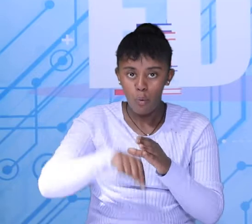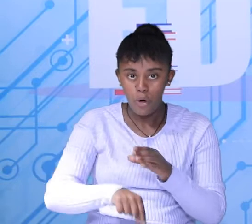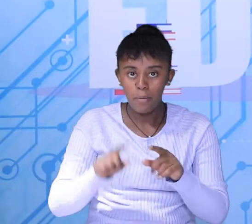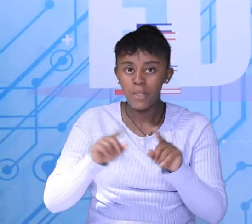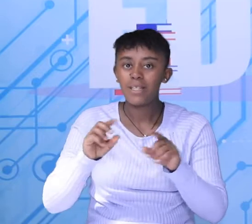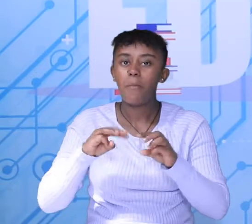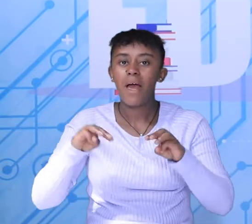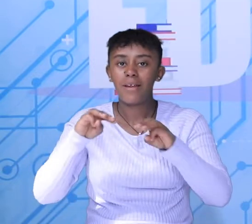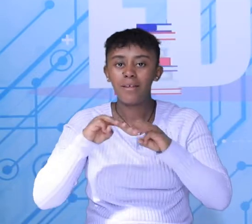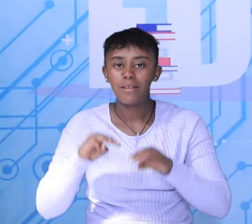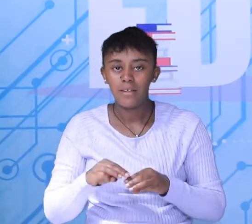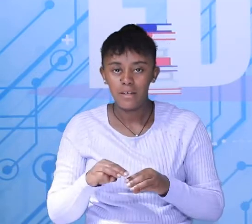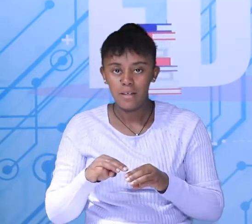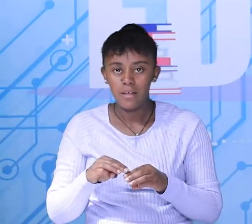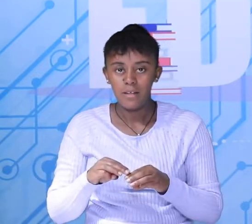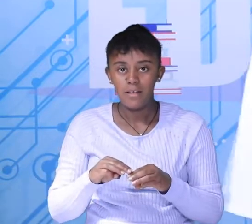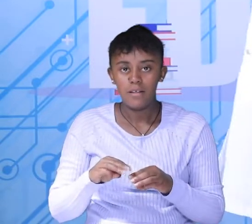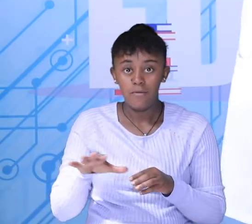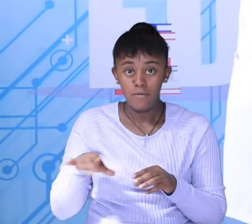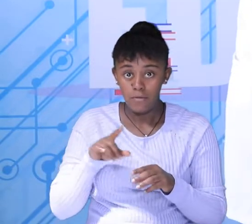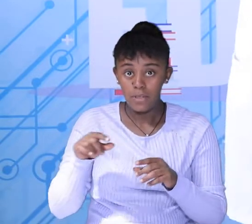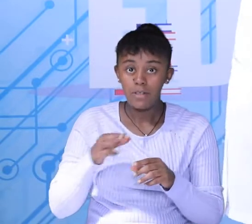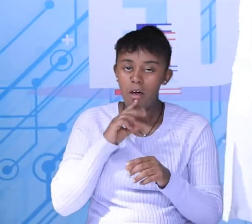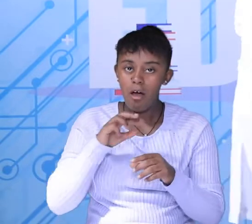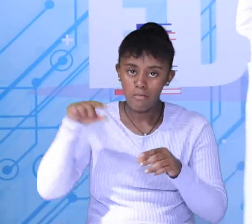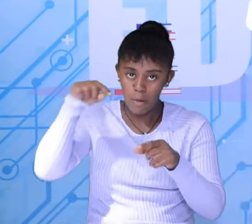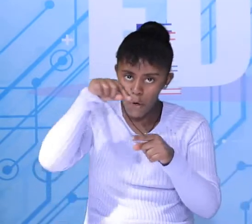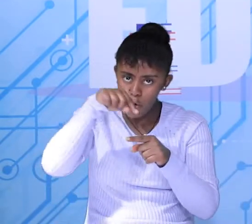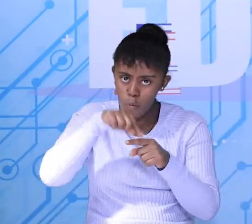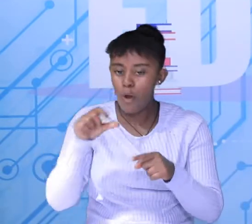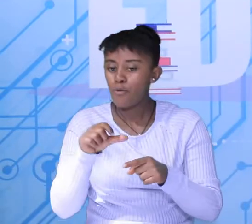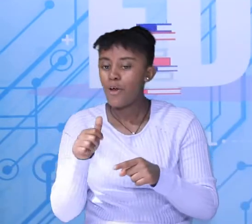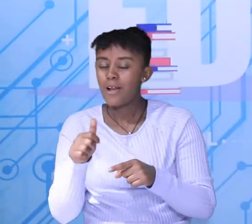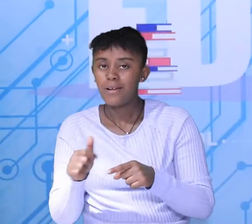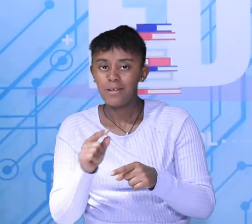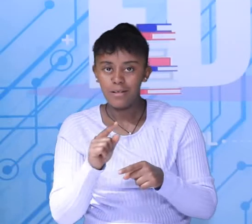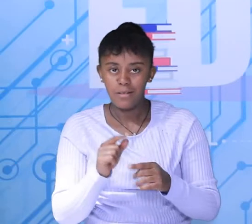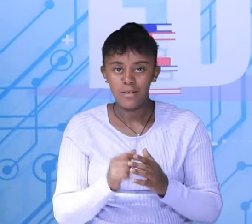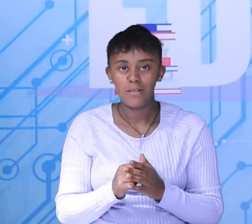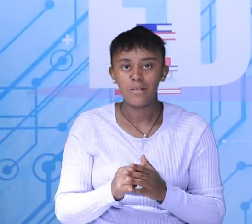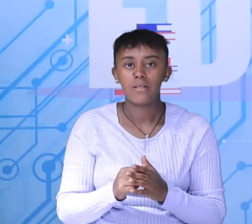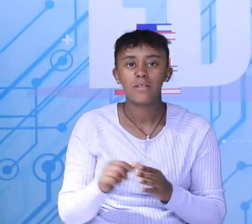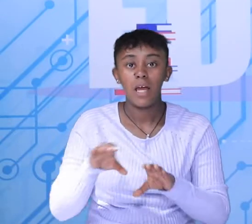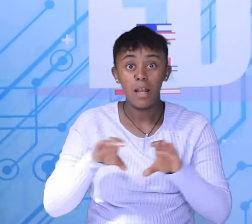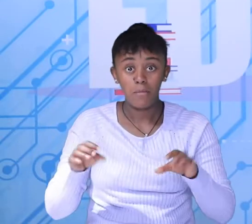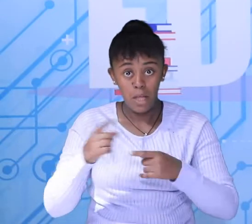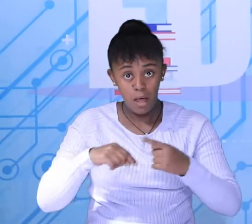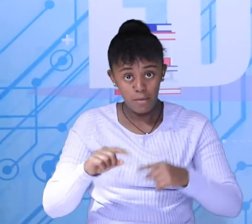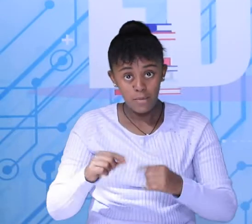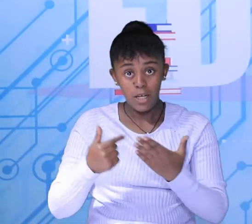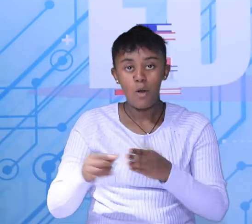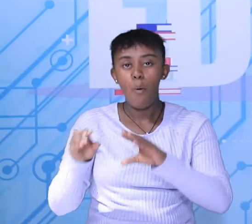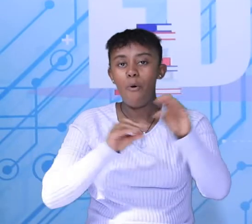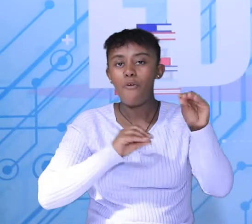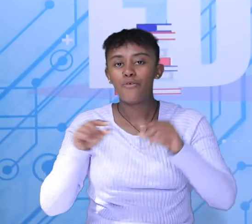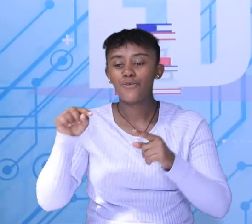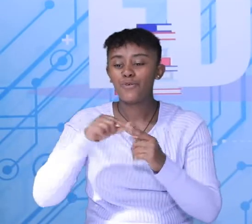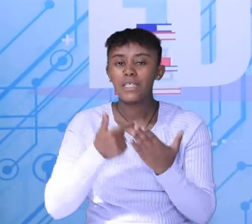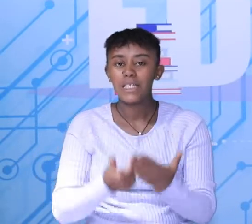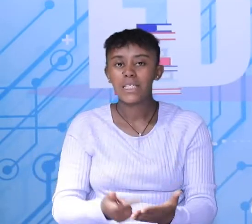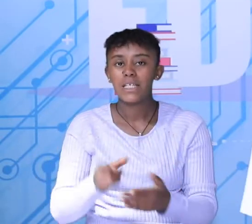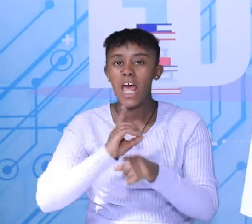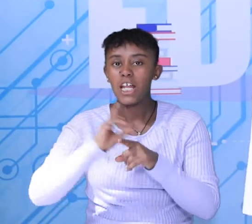Previously, point charged particle, moving charged particle, is possible to determine the magnetic force as